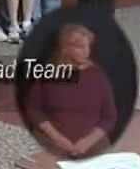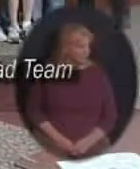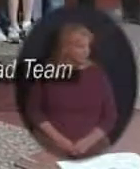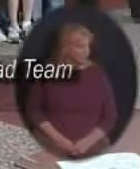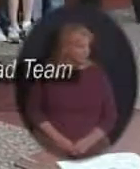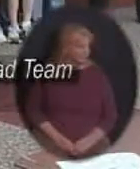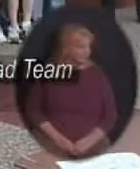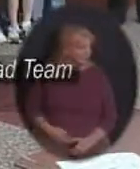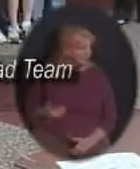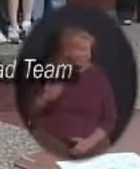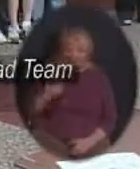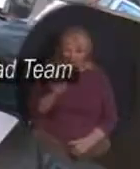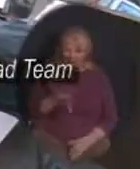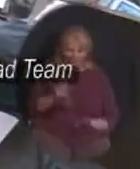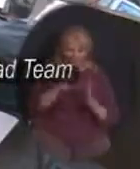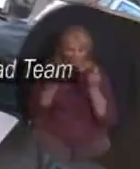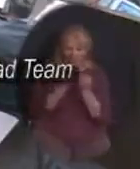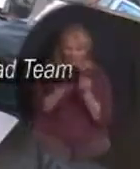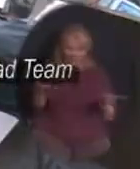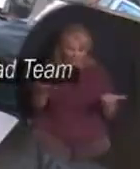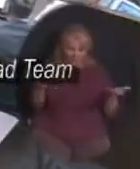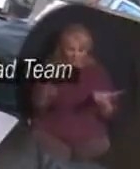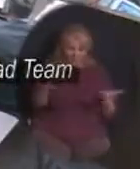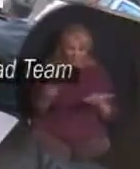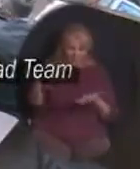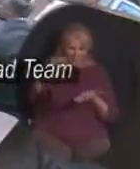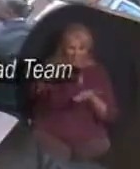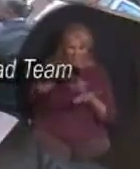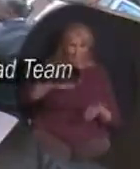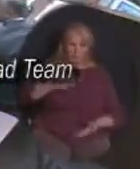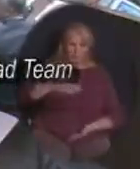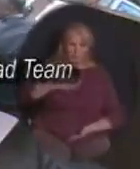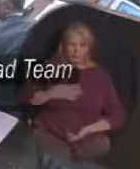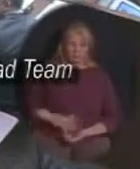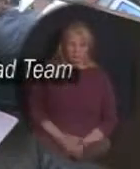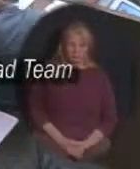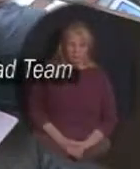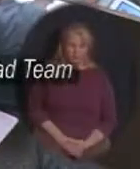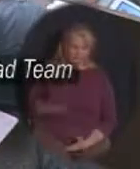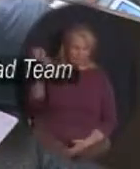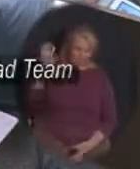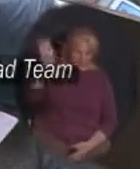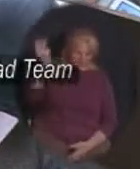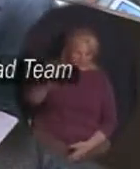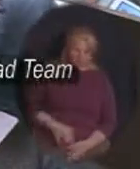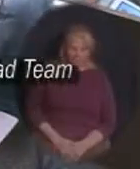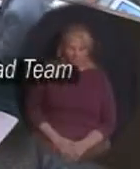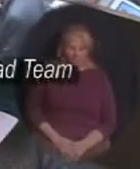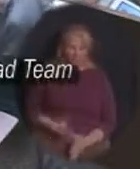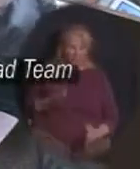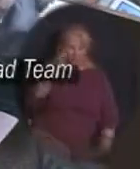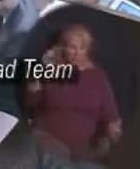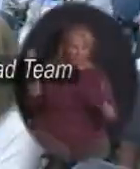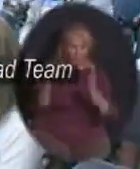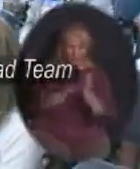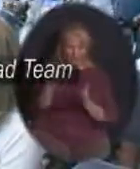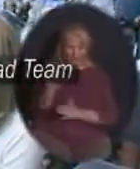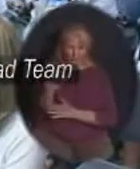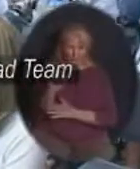Okay, and do we have any family members here? If so, please stand or wave your hands. We'd like to recognize you too.